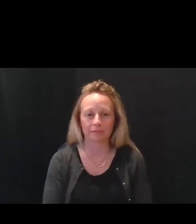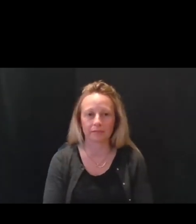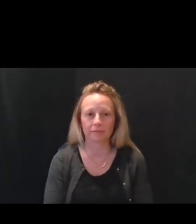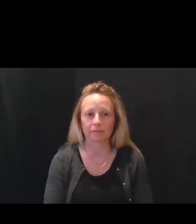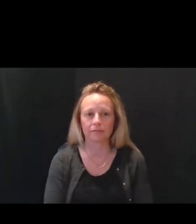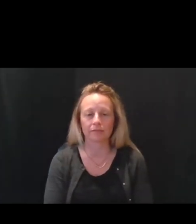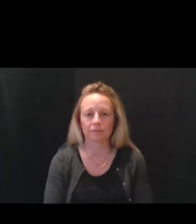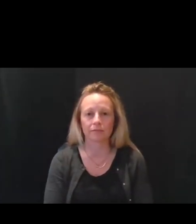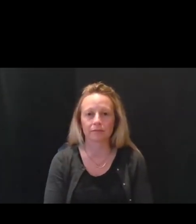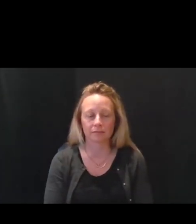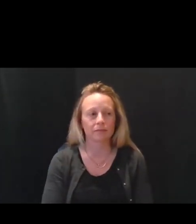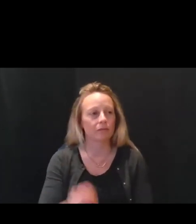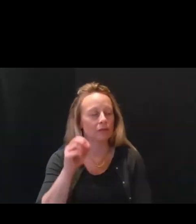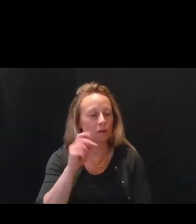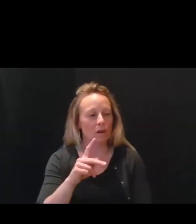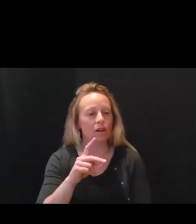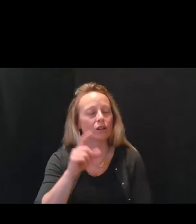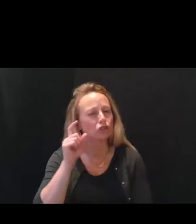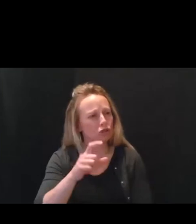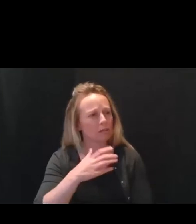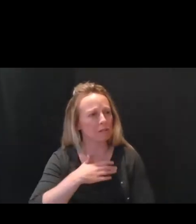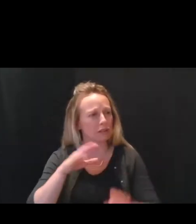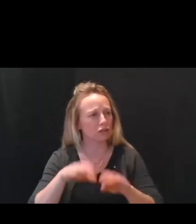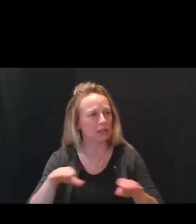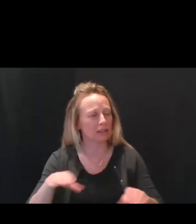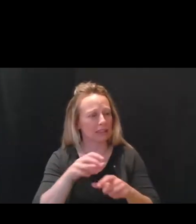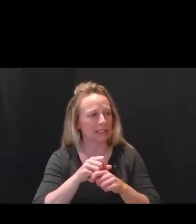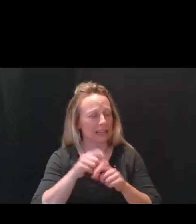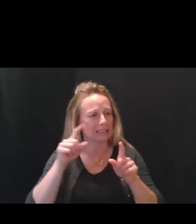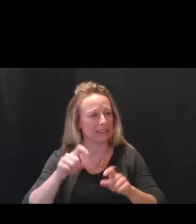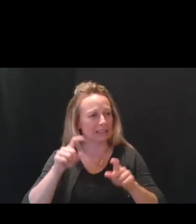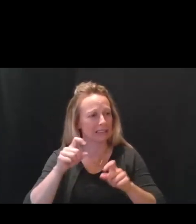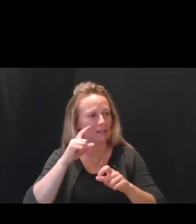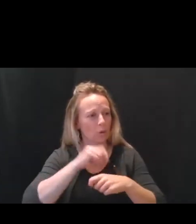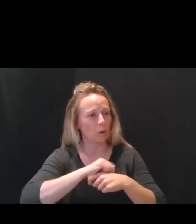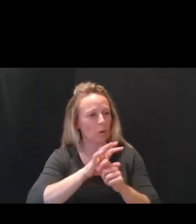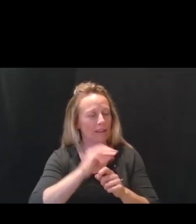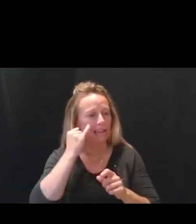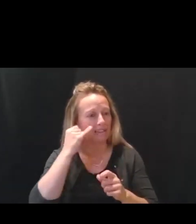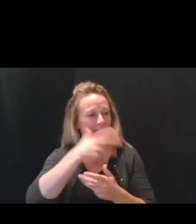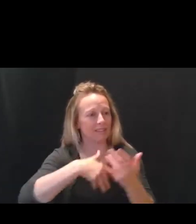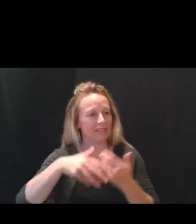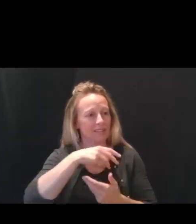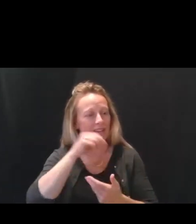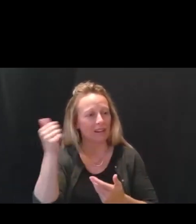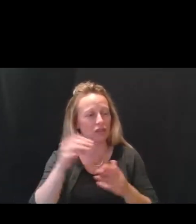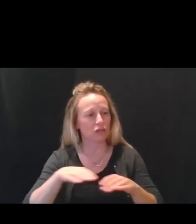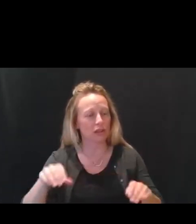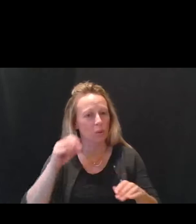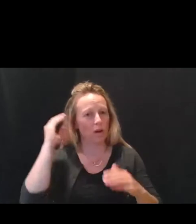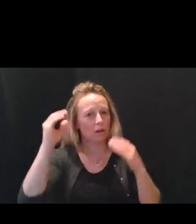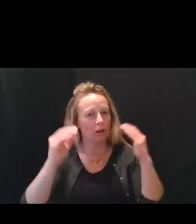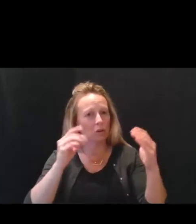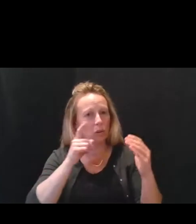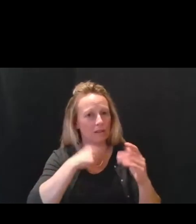Okay, so should my child get tested for COVID if he has been around another child or adult who has